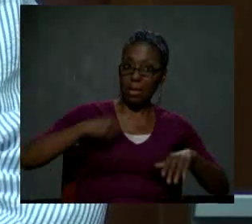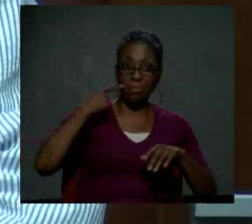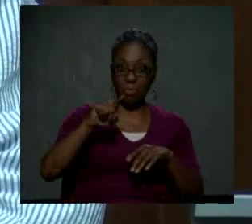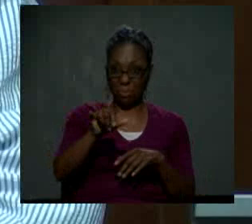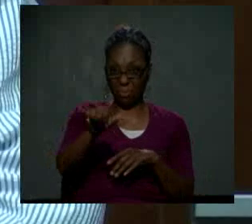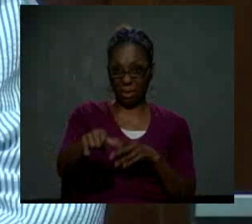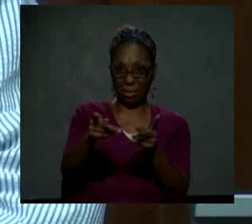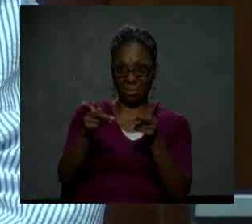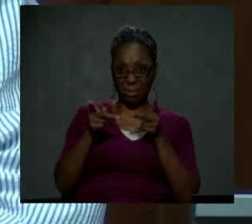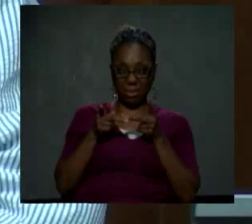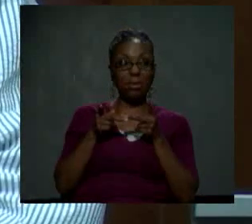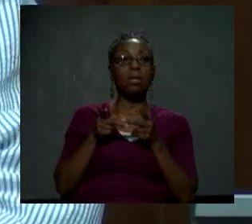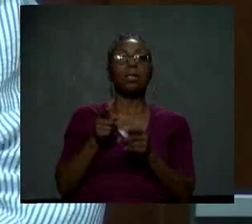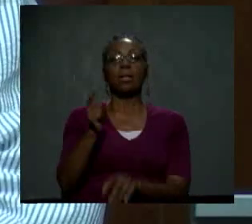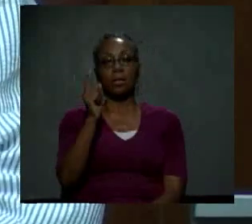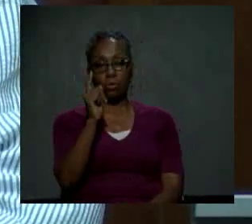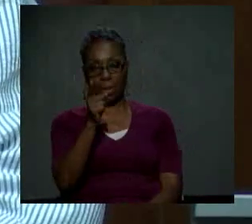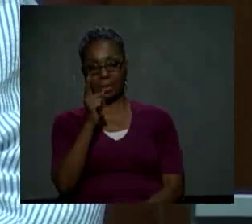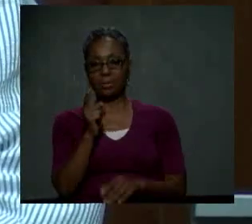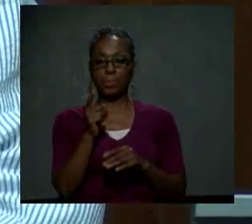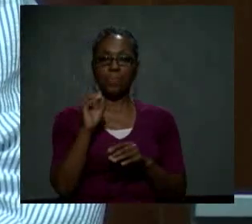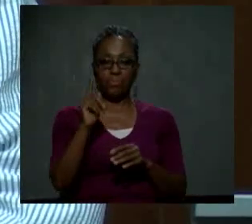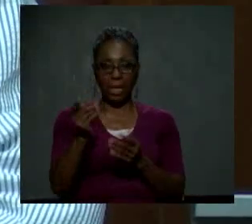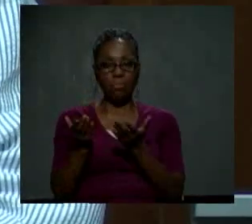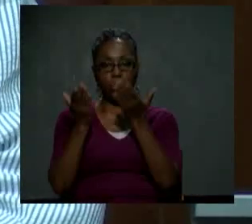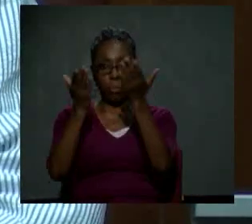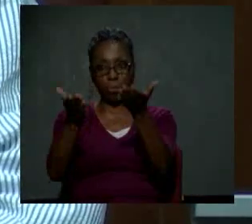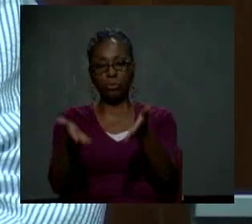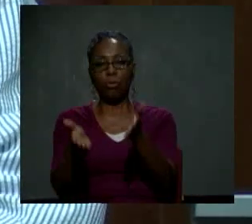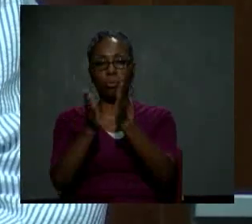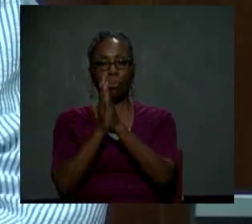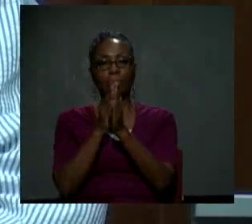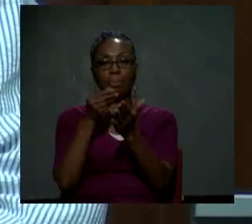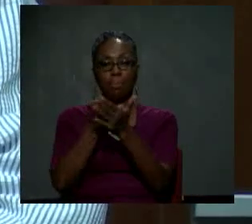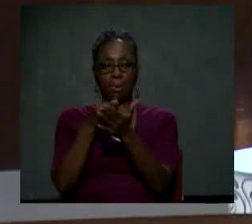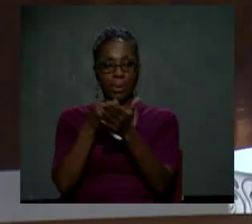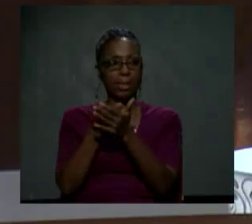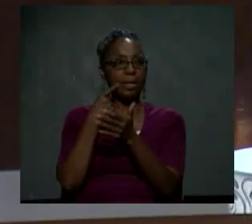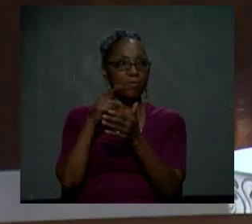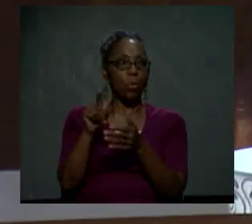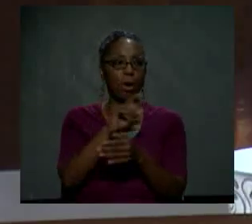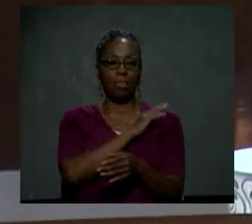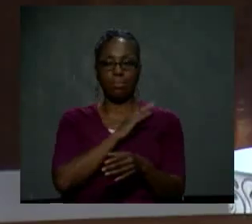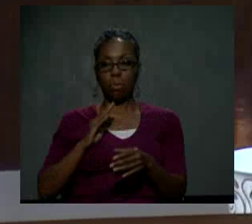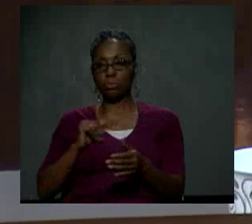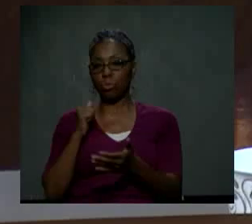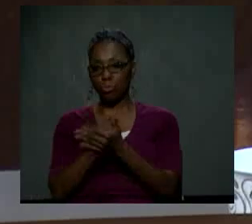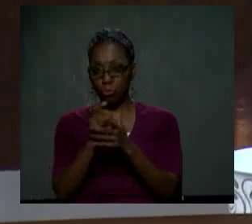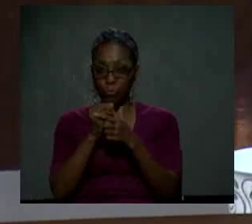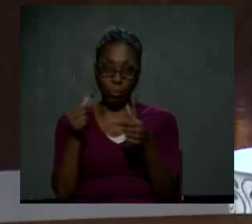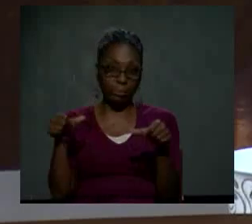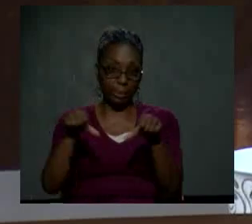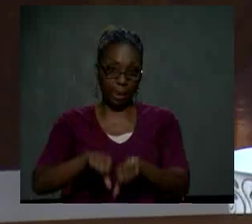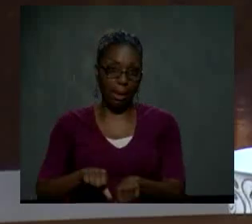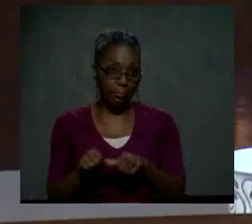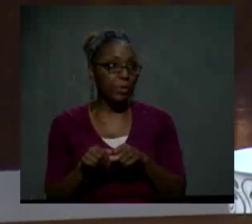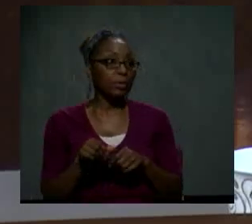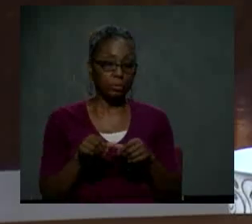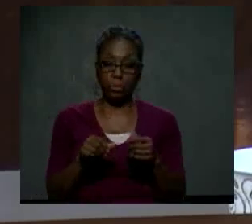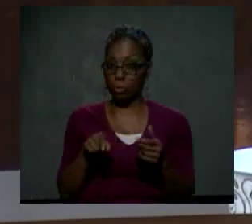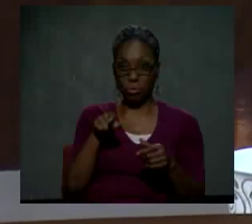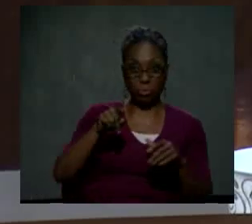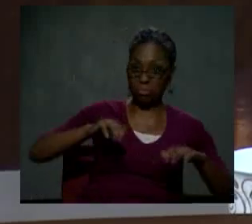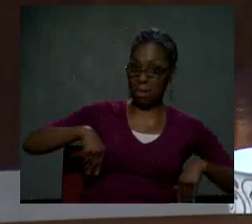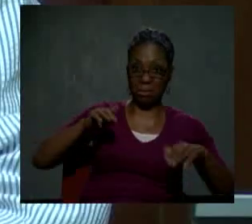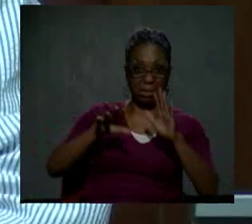center? Correct. There is a proposal requesting money for the board to approve or deny. So you haven't